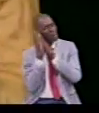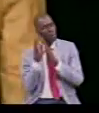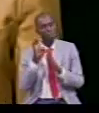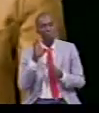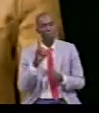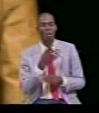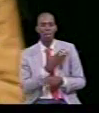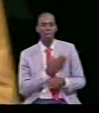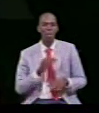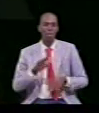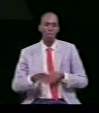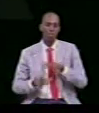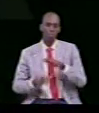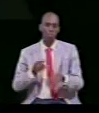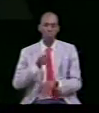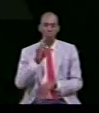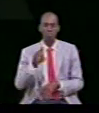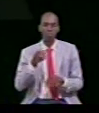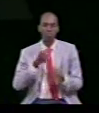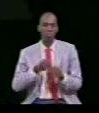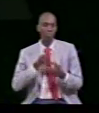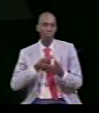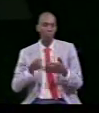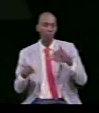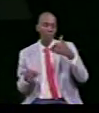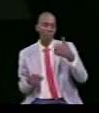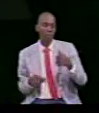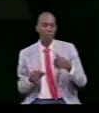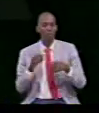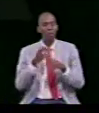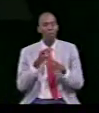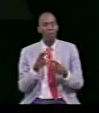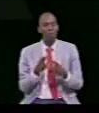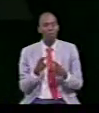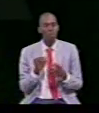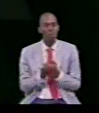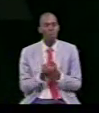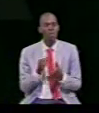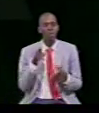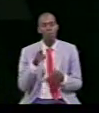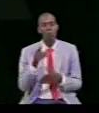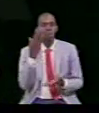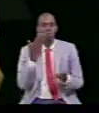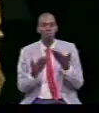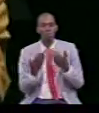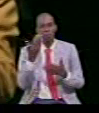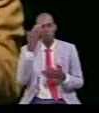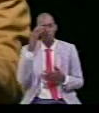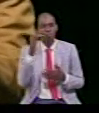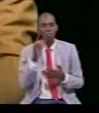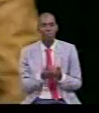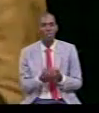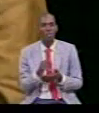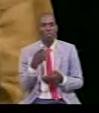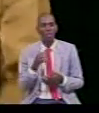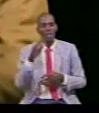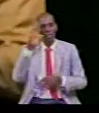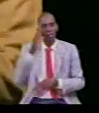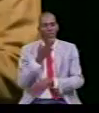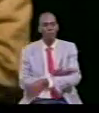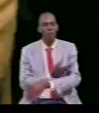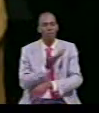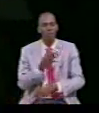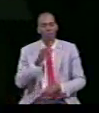Look at verse 10. In verse 10, but that she may know that the Son of Man